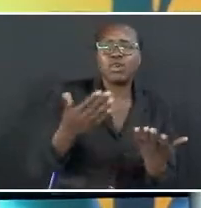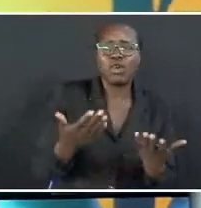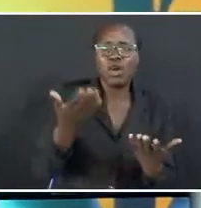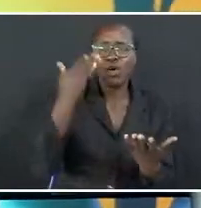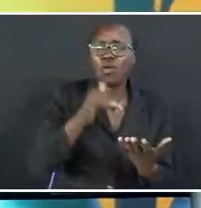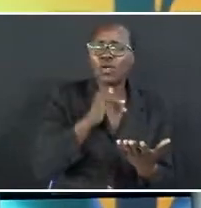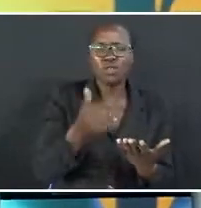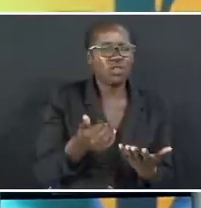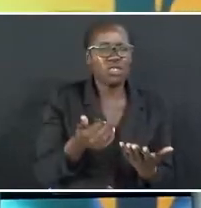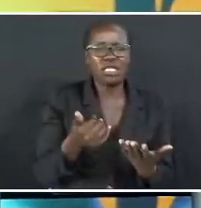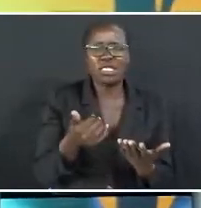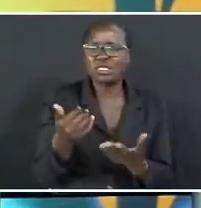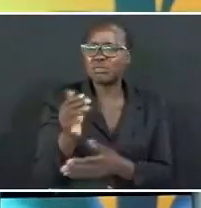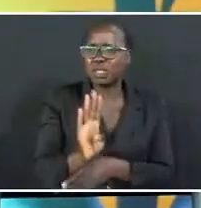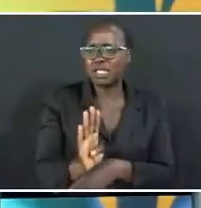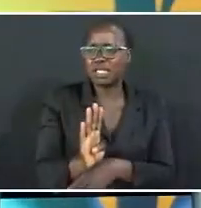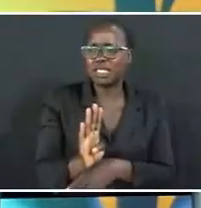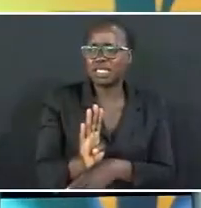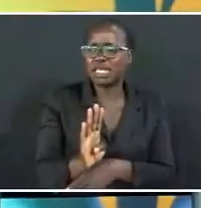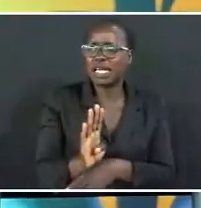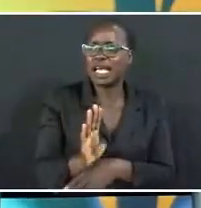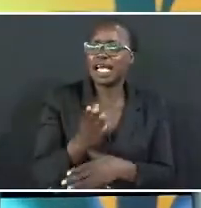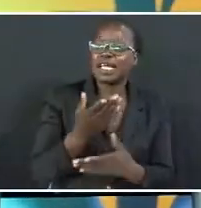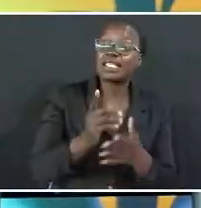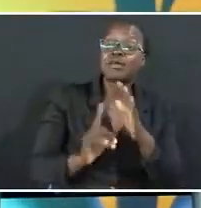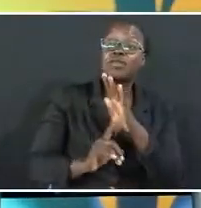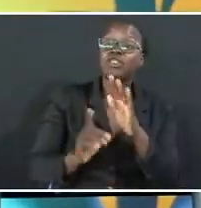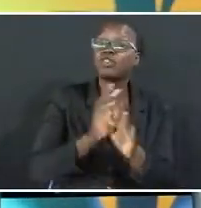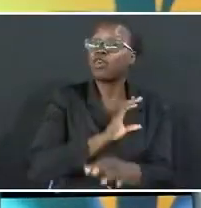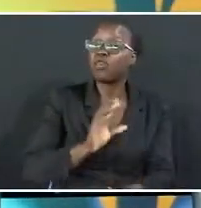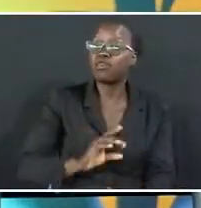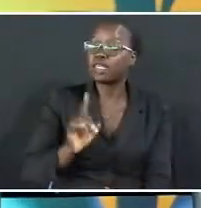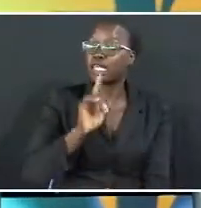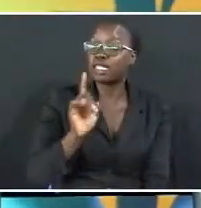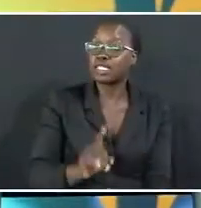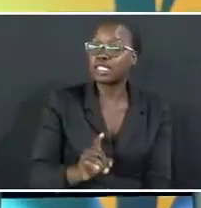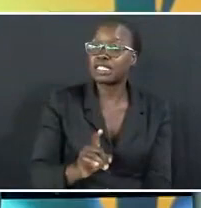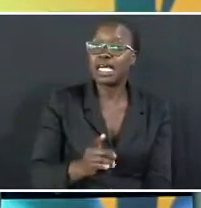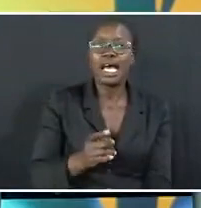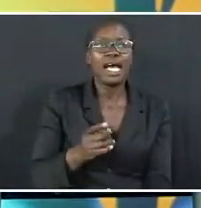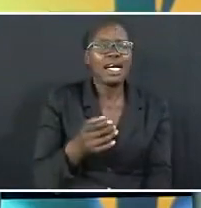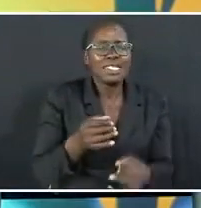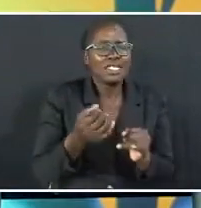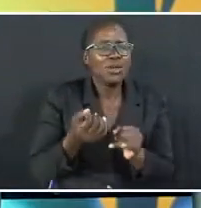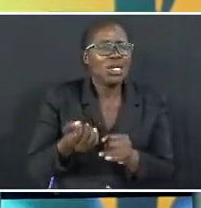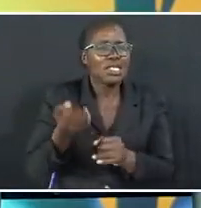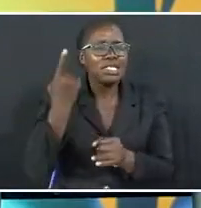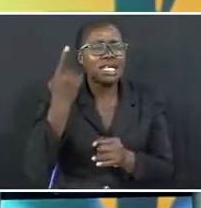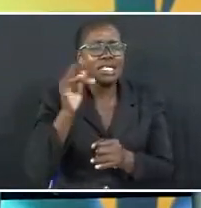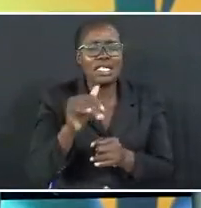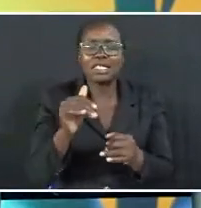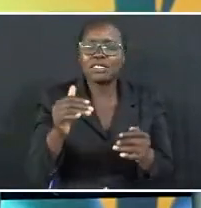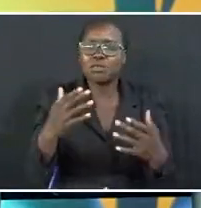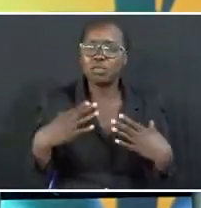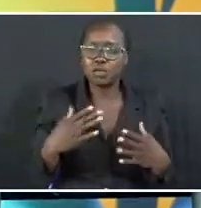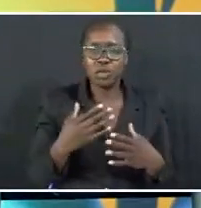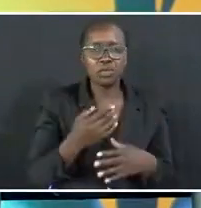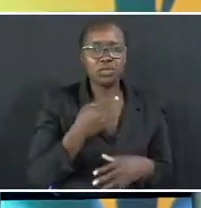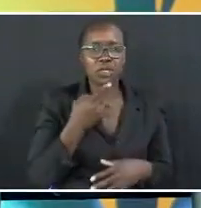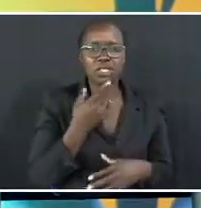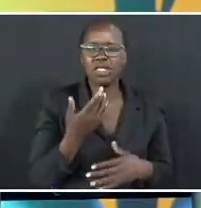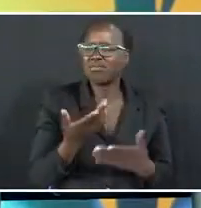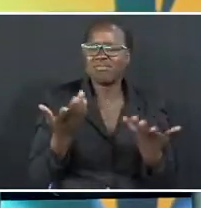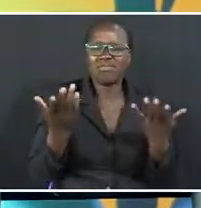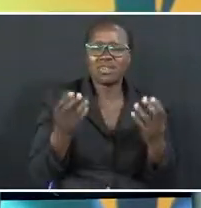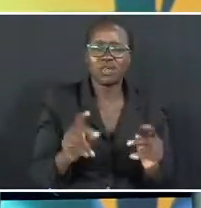want to be in the ministry of Christ? I tend to understand that people will say,